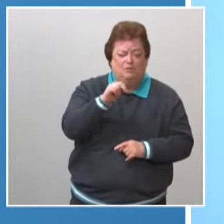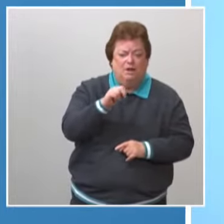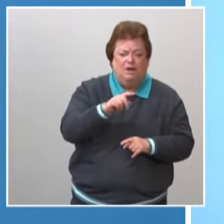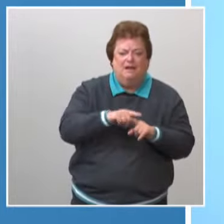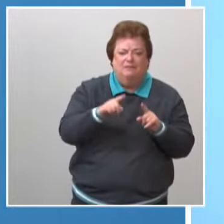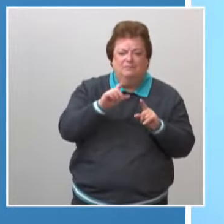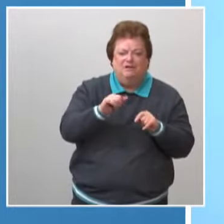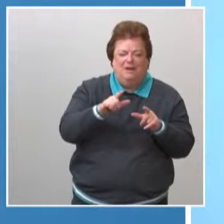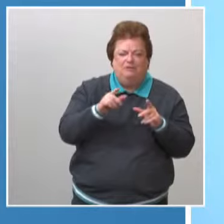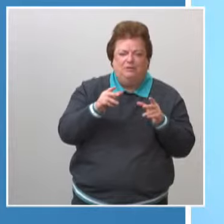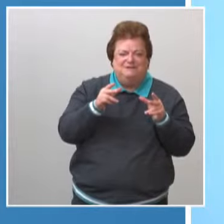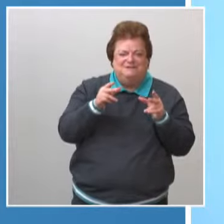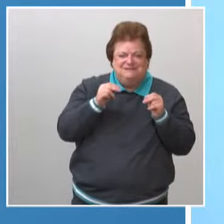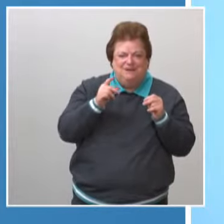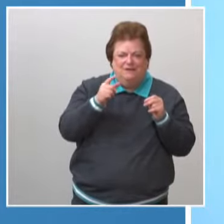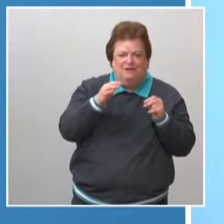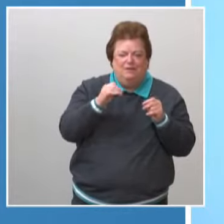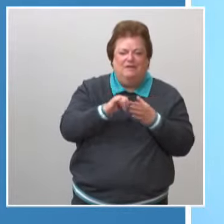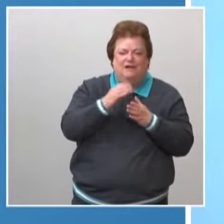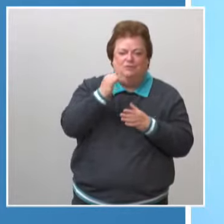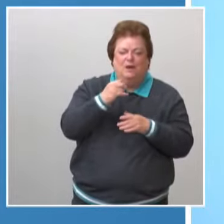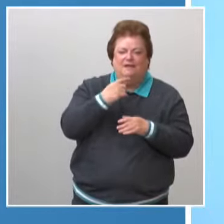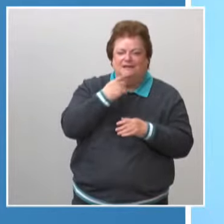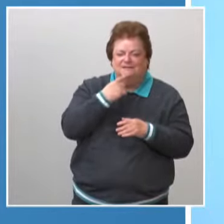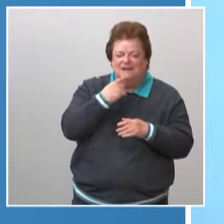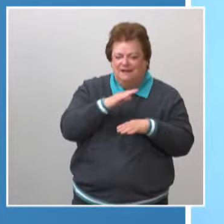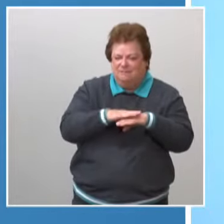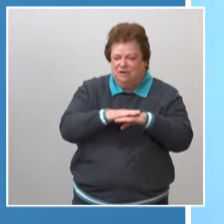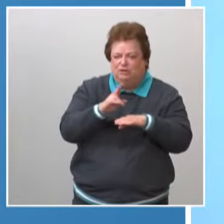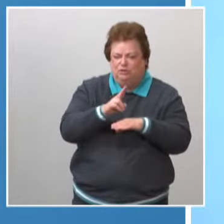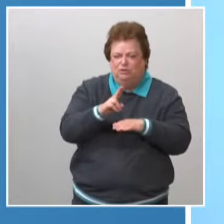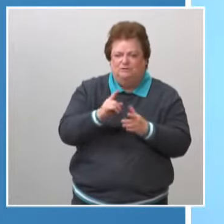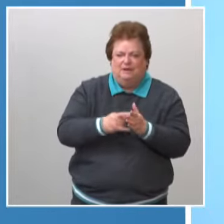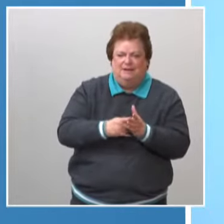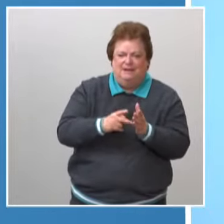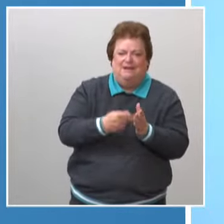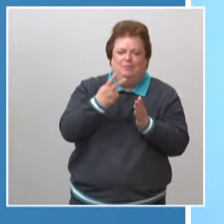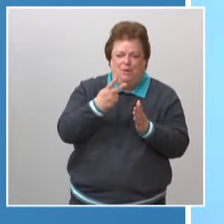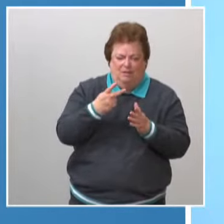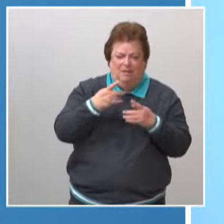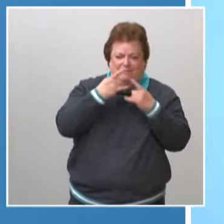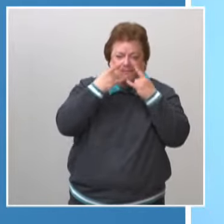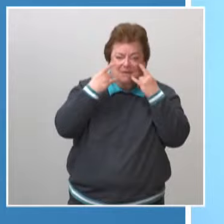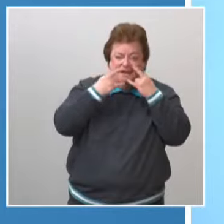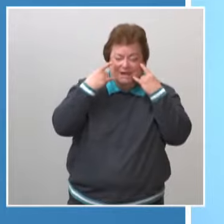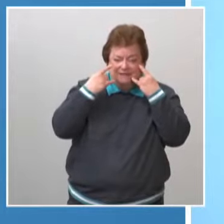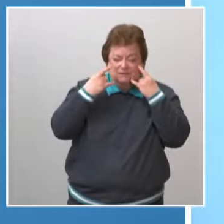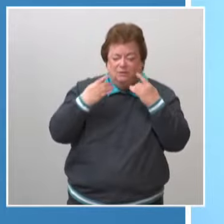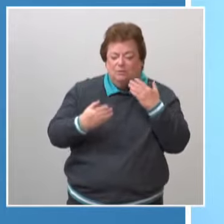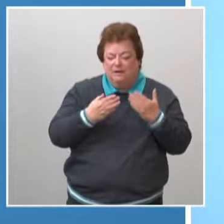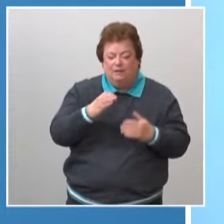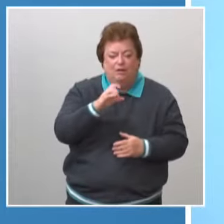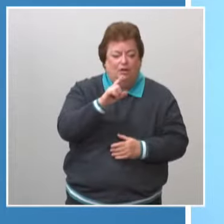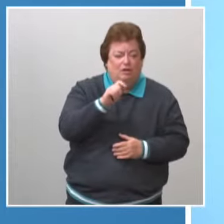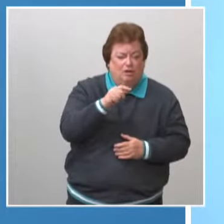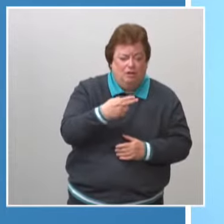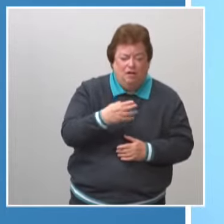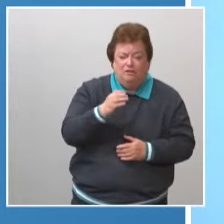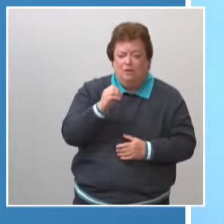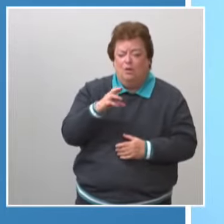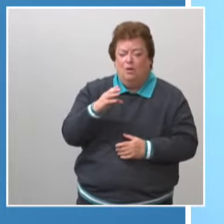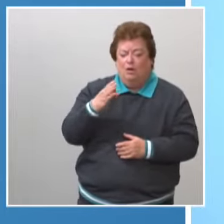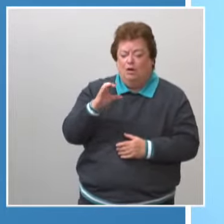seal the gaps. So that's why you're hearing about double masking with the second mask sealing the first one. And frankly, whether it's cloth masks or whether it's a